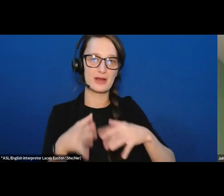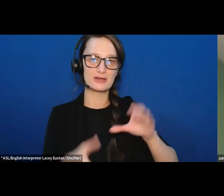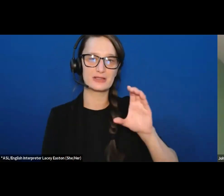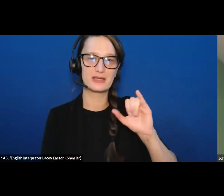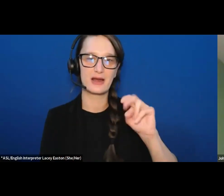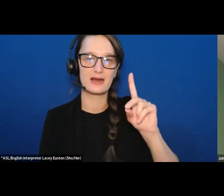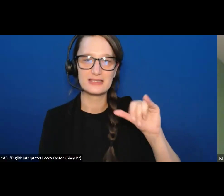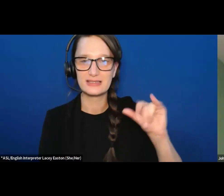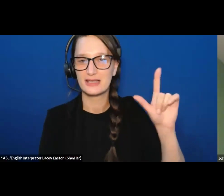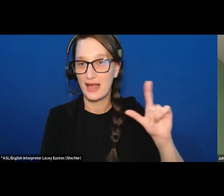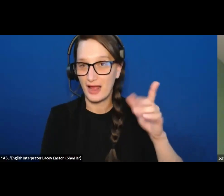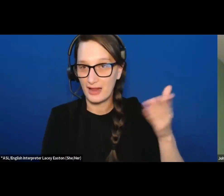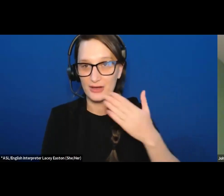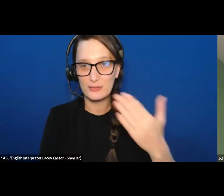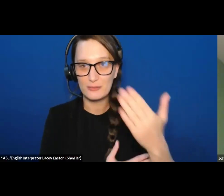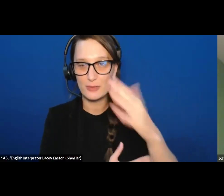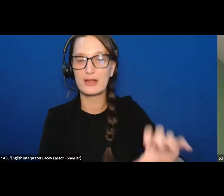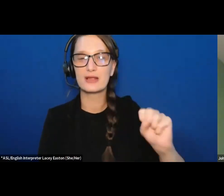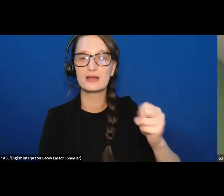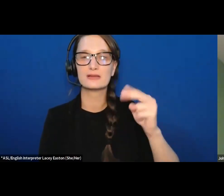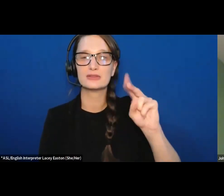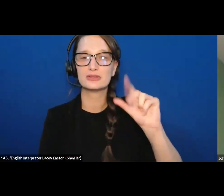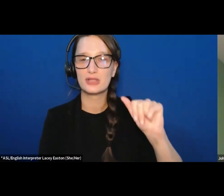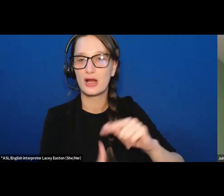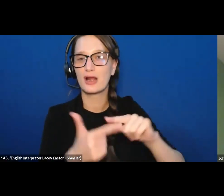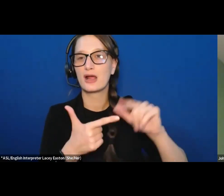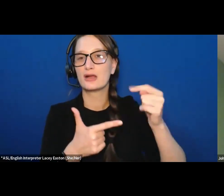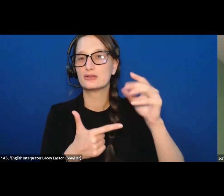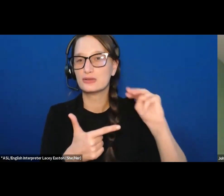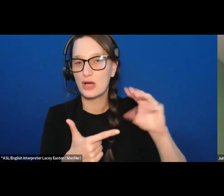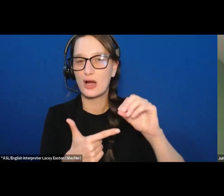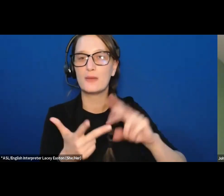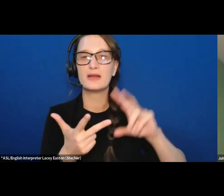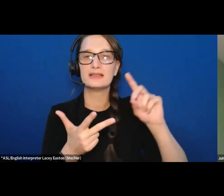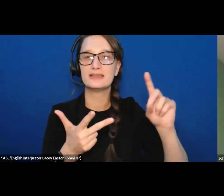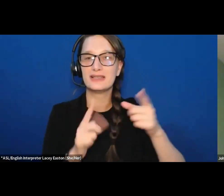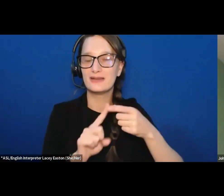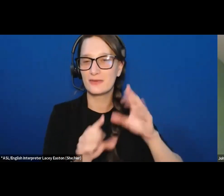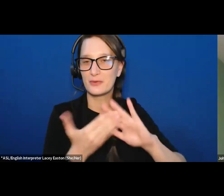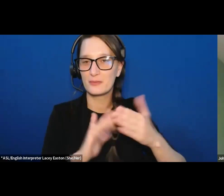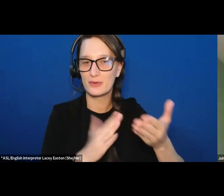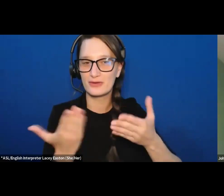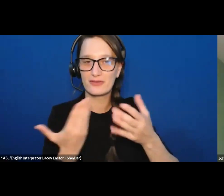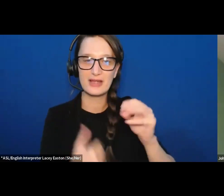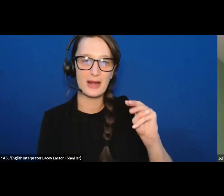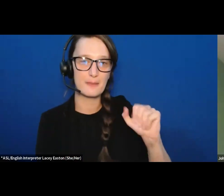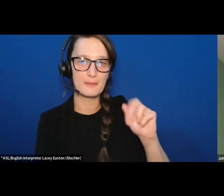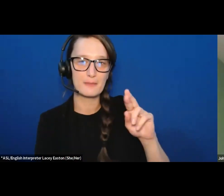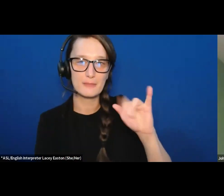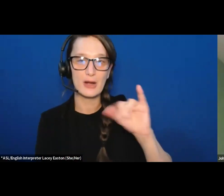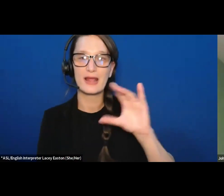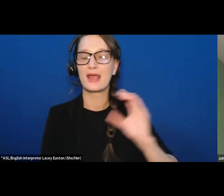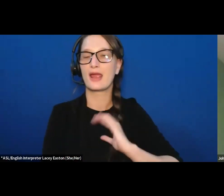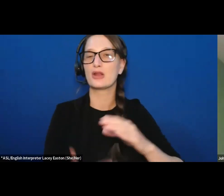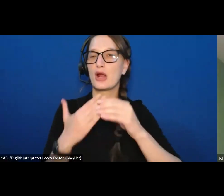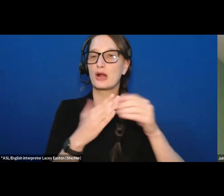Cindy. And I see Shauna and Tom and Dee Dee from Community Services, and Marty as well, and our lead community services